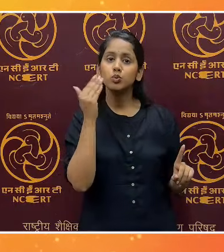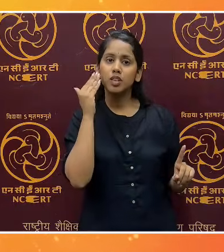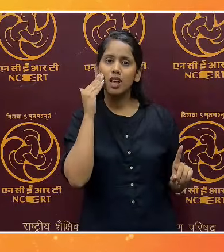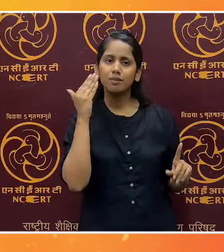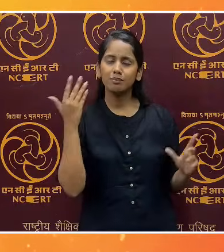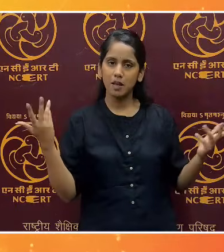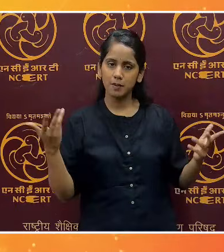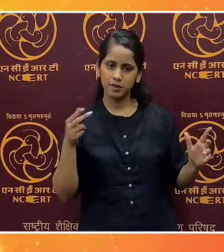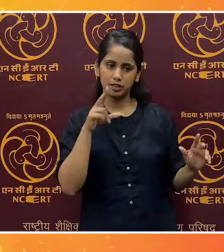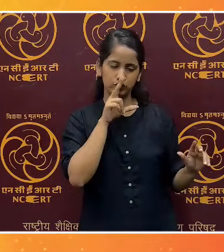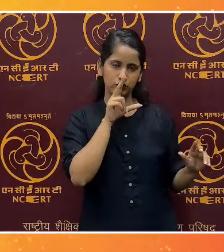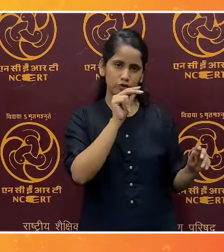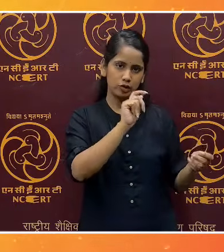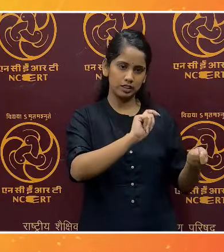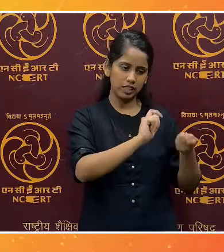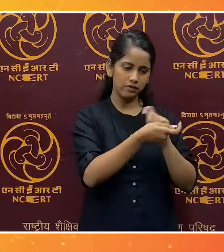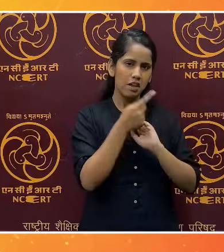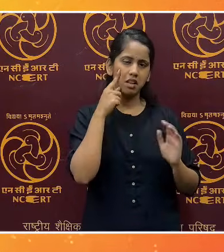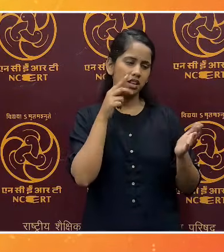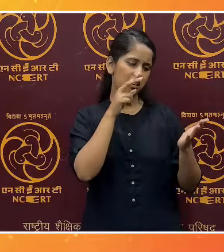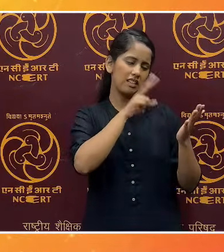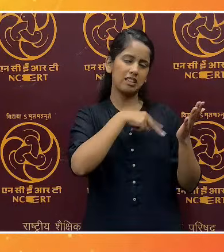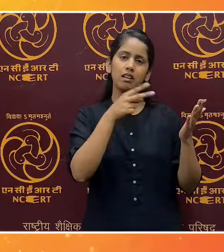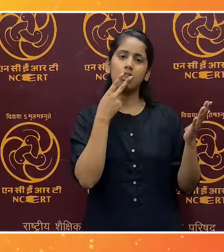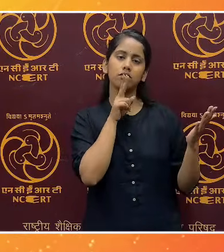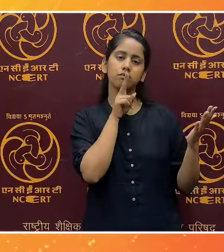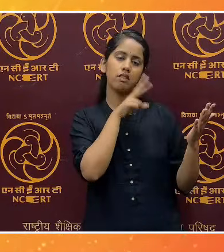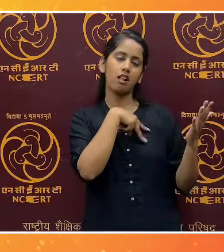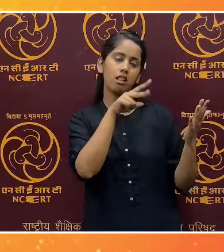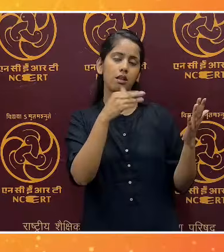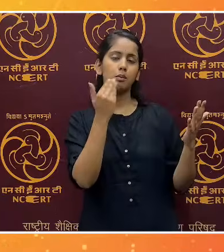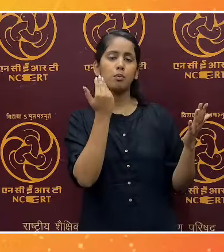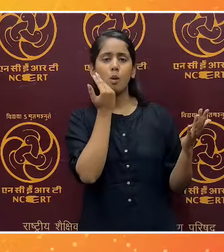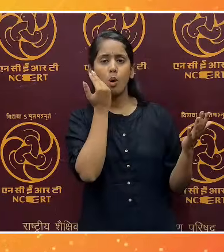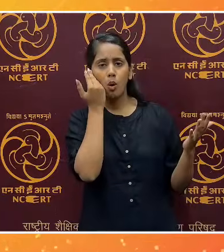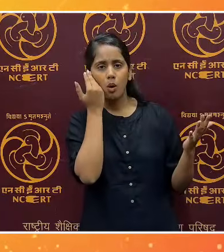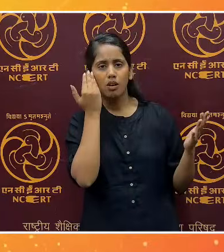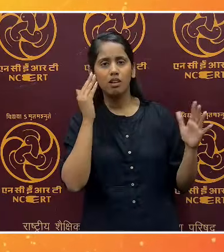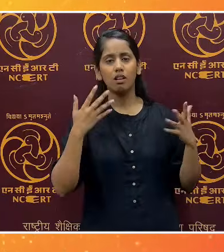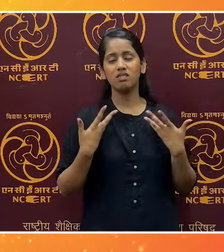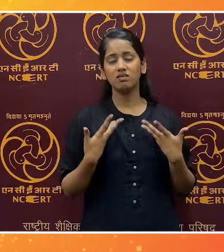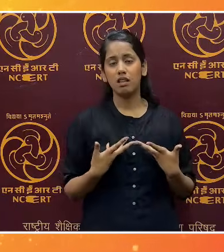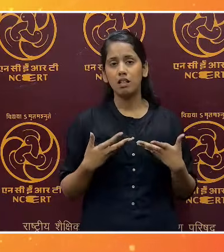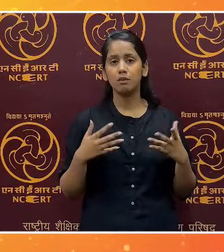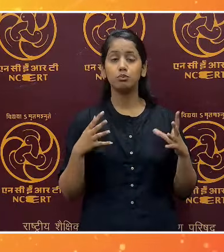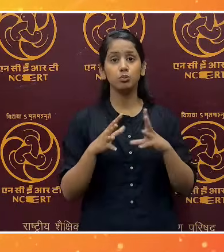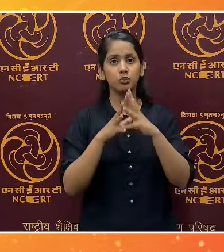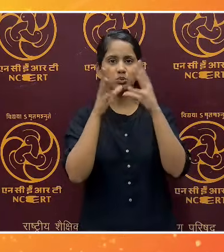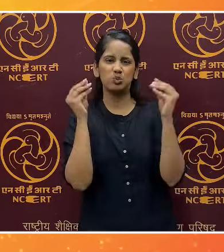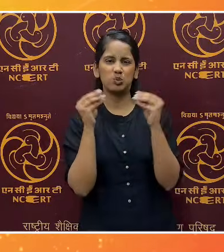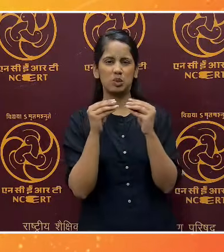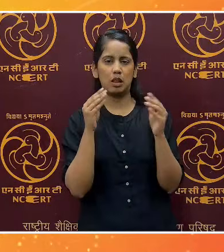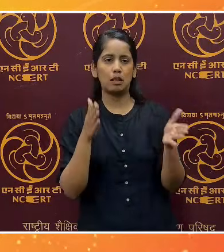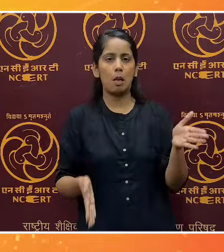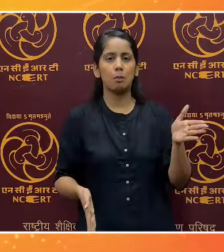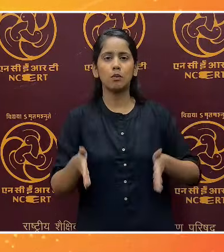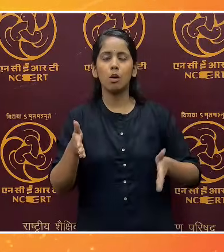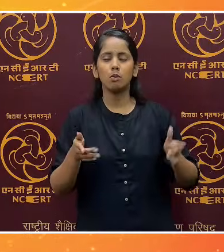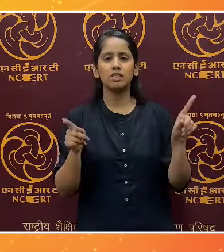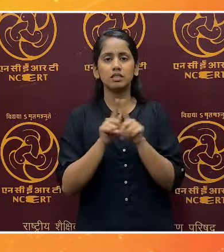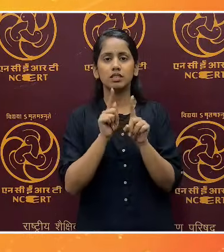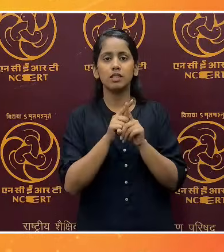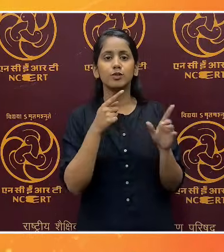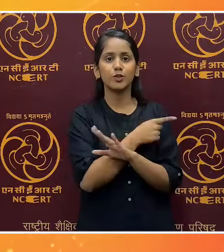because if you just read it, so it will make the program very dull, and you know, it's like more robotic. So voice modulation